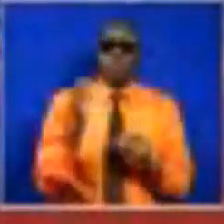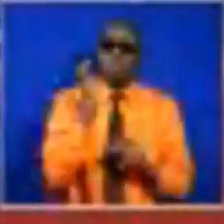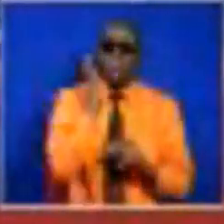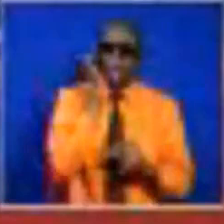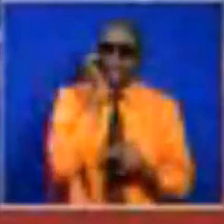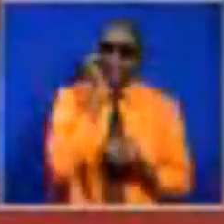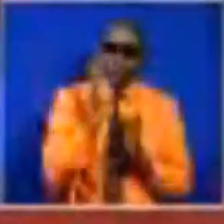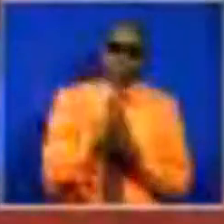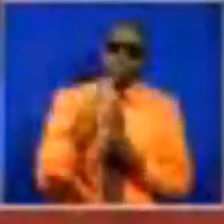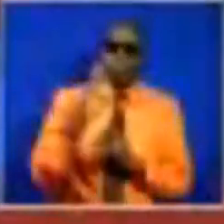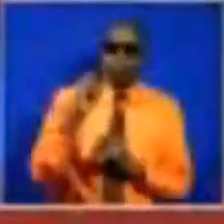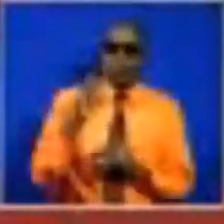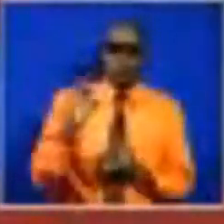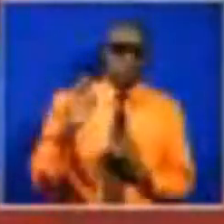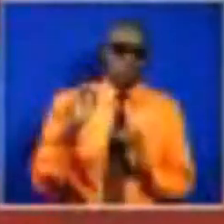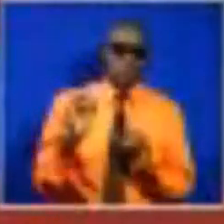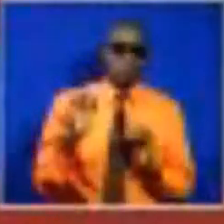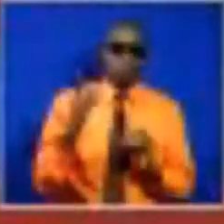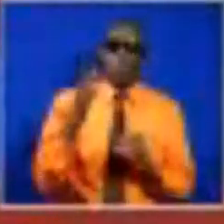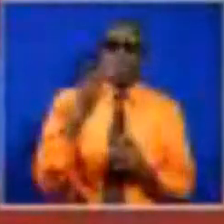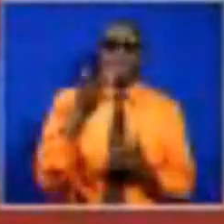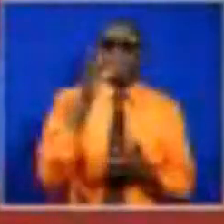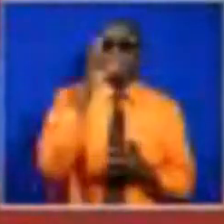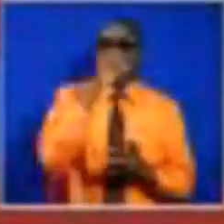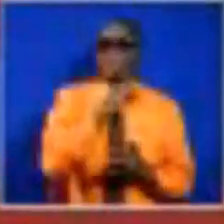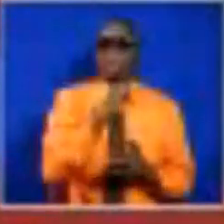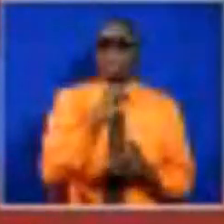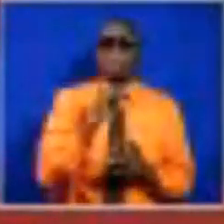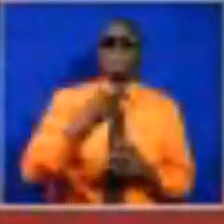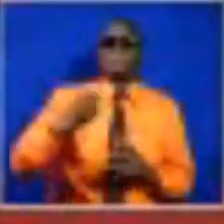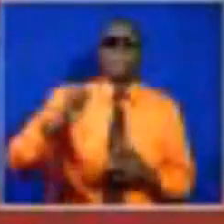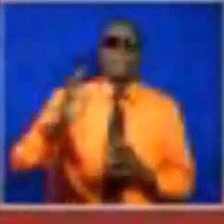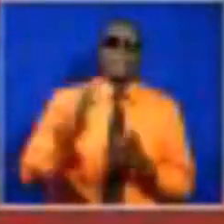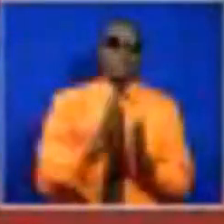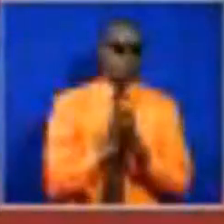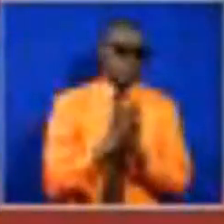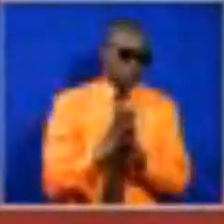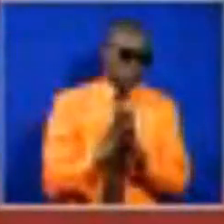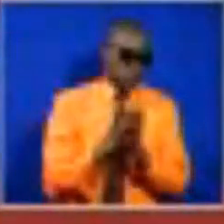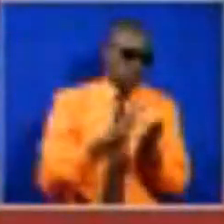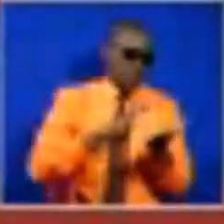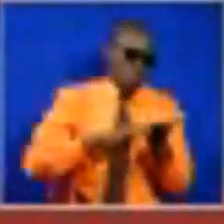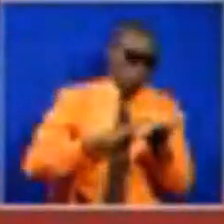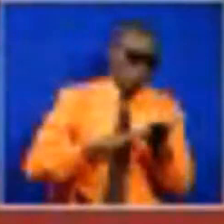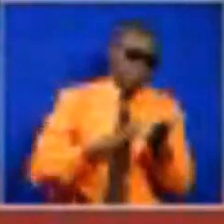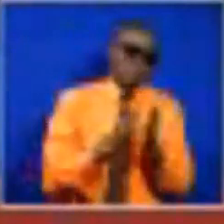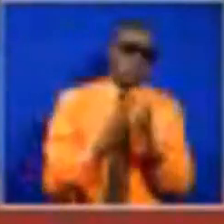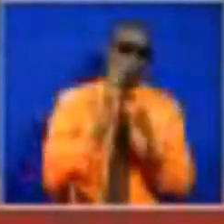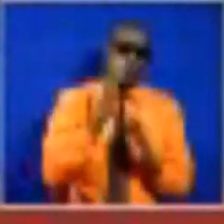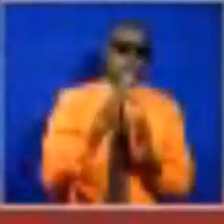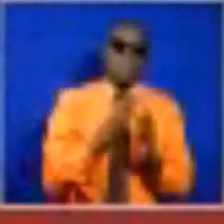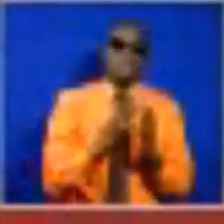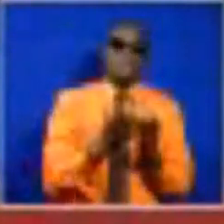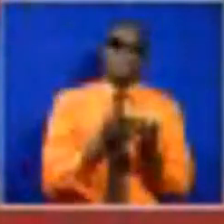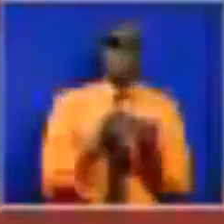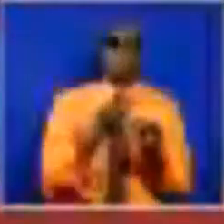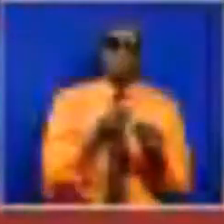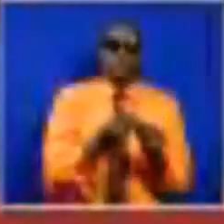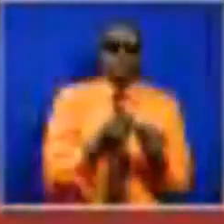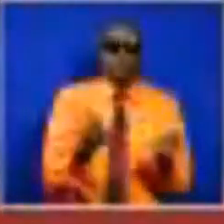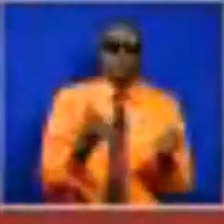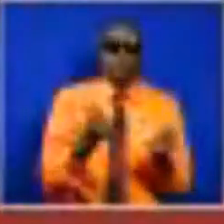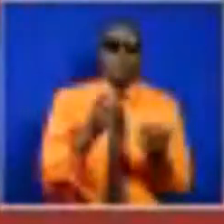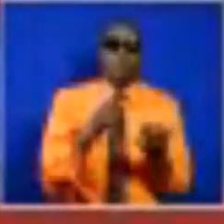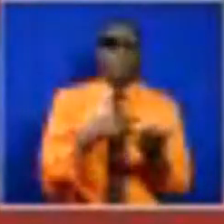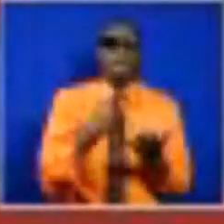to explain their own side of the story. The committee has further said it will write its recommendations to the Senate on how the two will be handled after failing